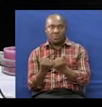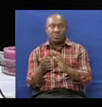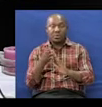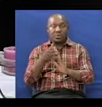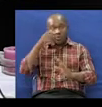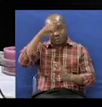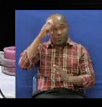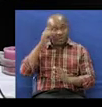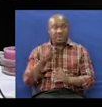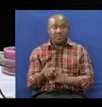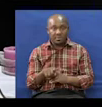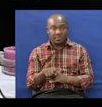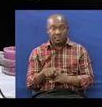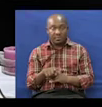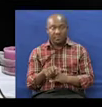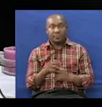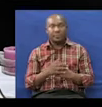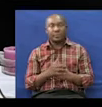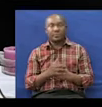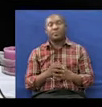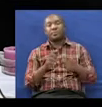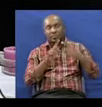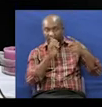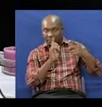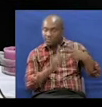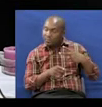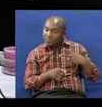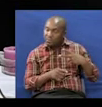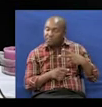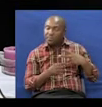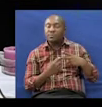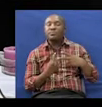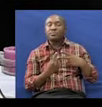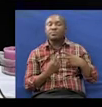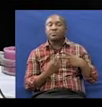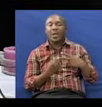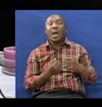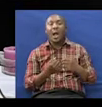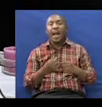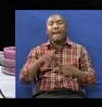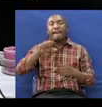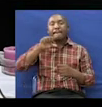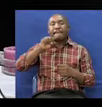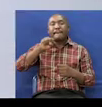Let us carry mention together. Another type is spirit